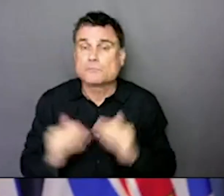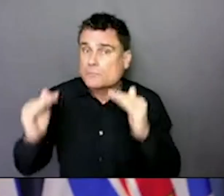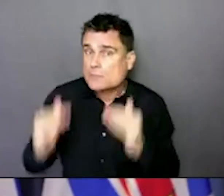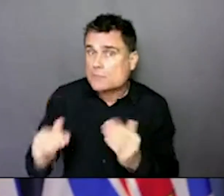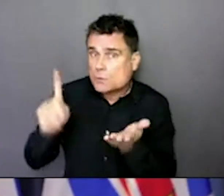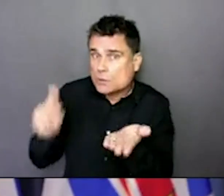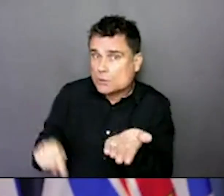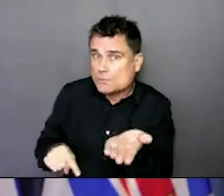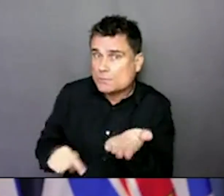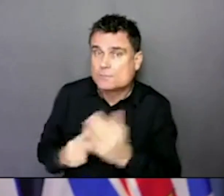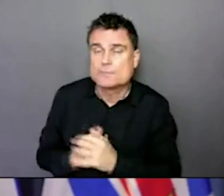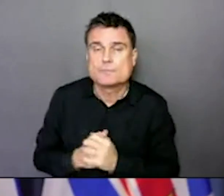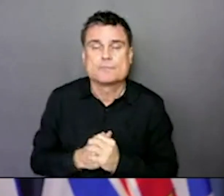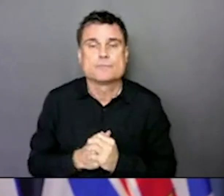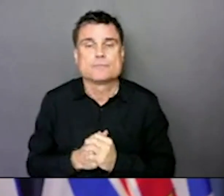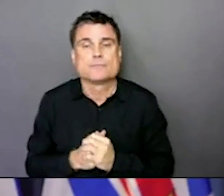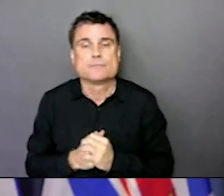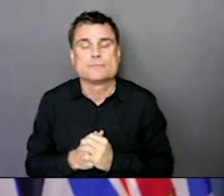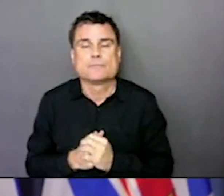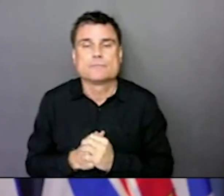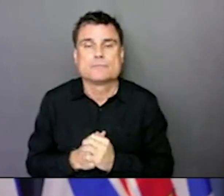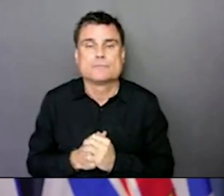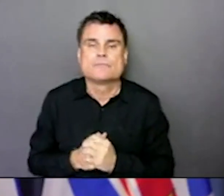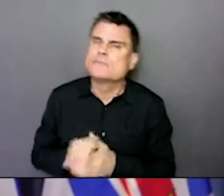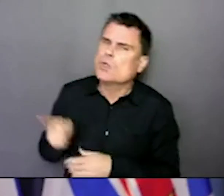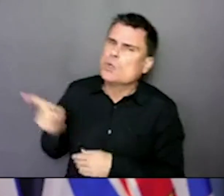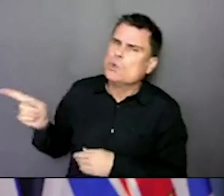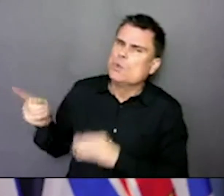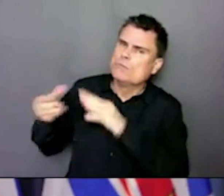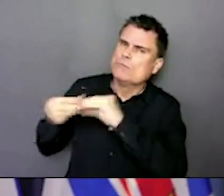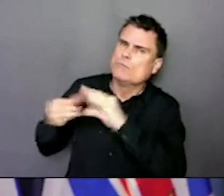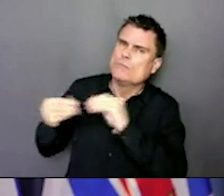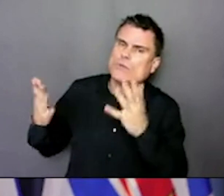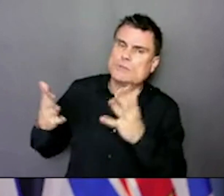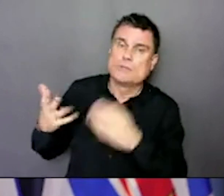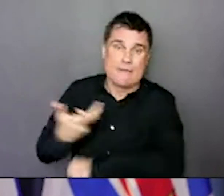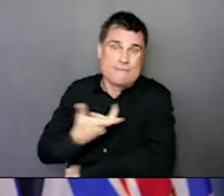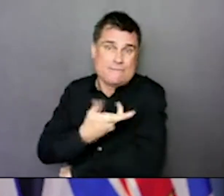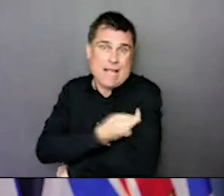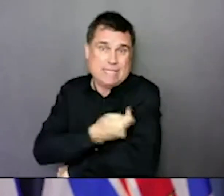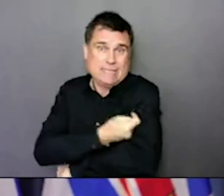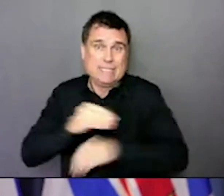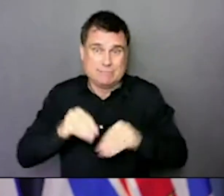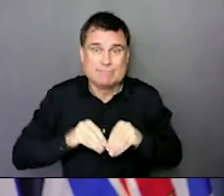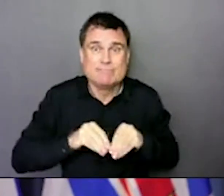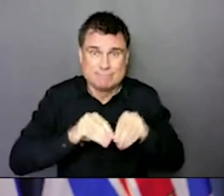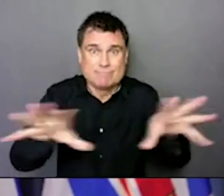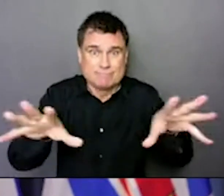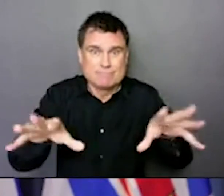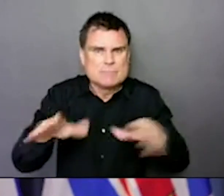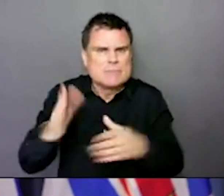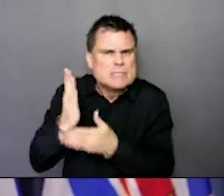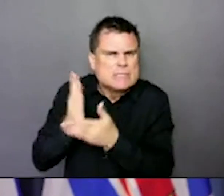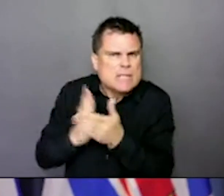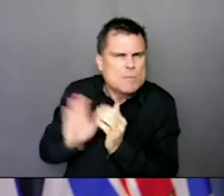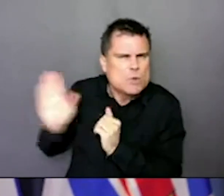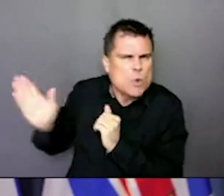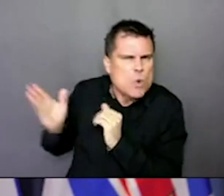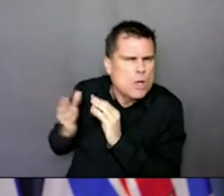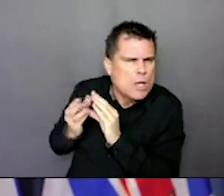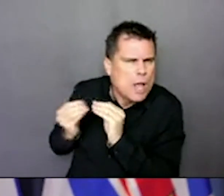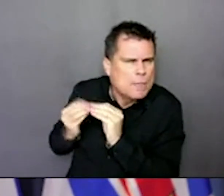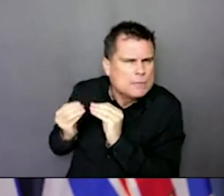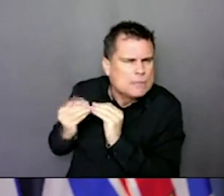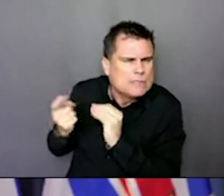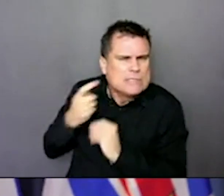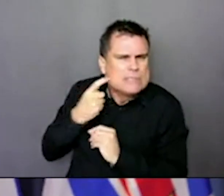I know you mentioned the vaccine rollout in your introduction, and I couldn't hear all of it, but I do want to ask specifically around this issue of queue jumpers. Does it frustrate you to